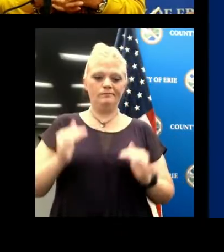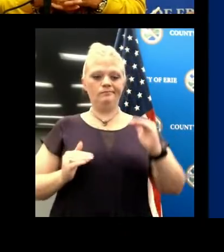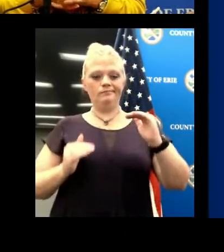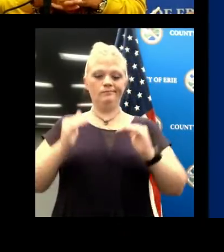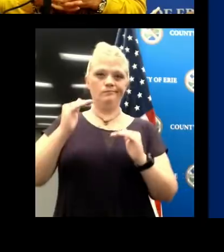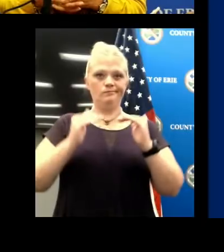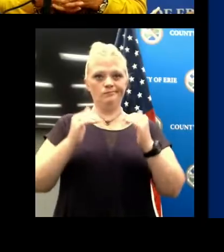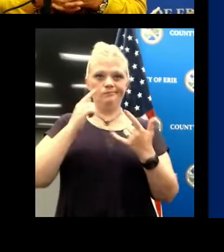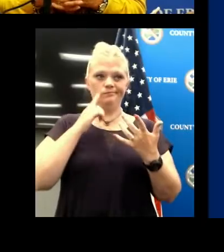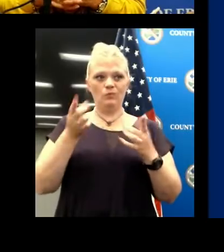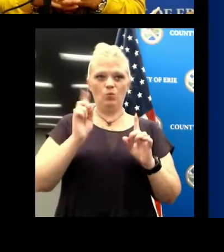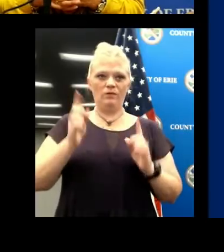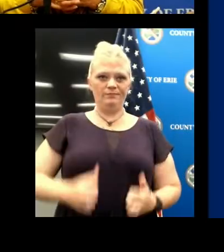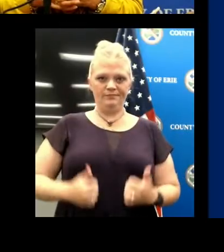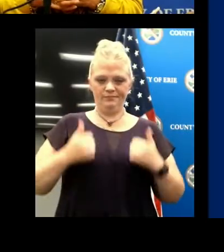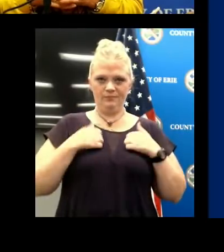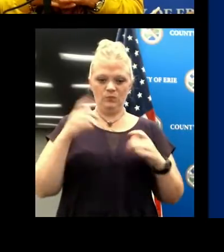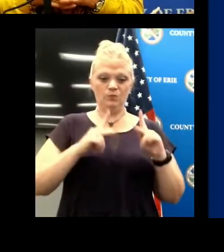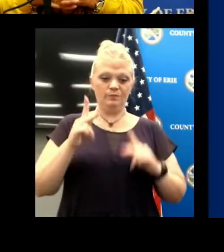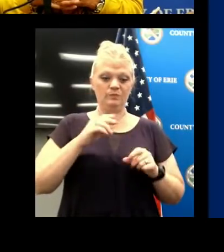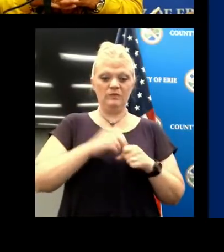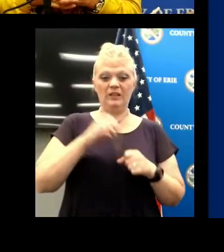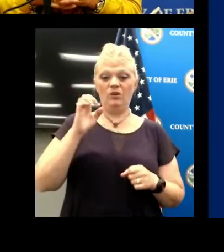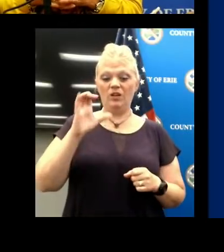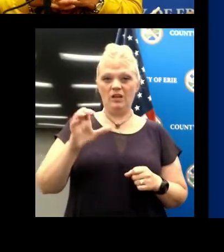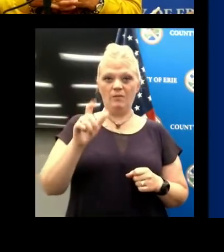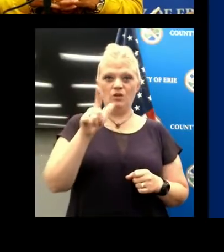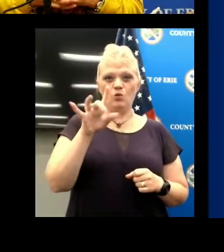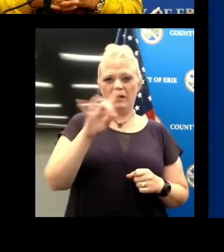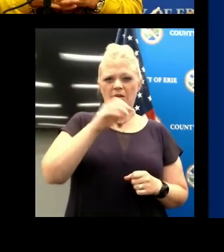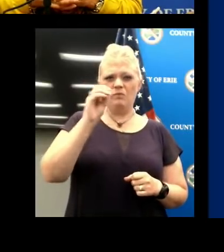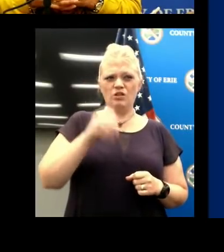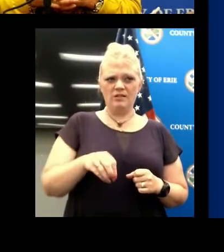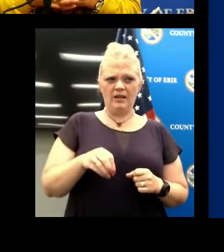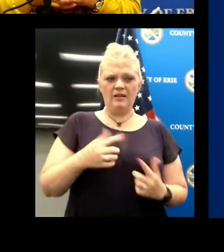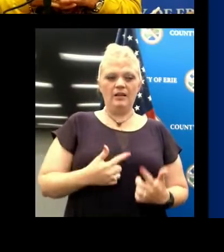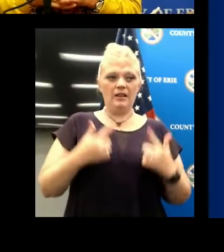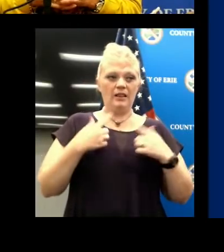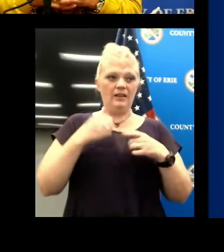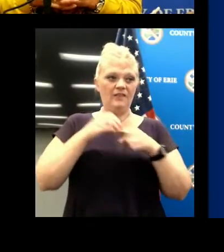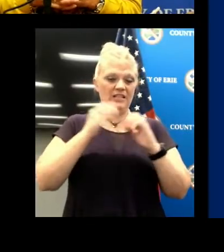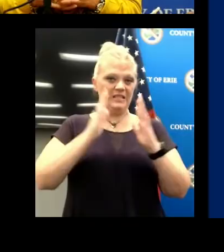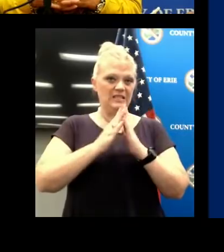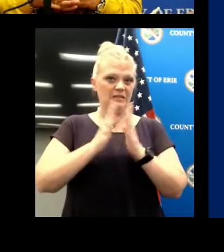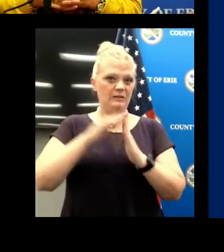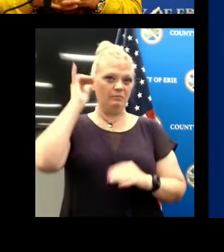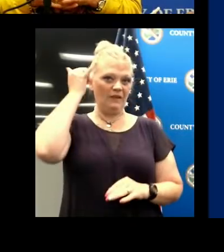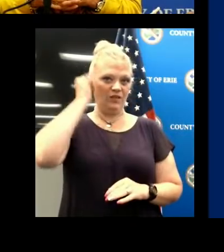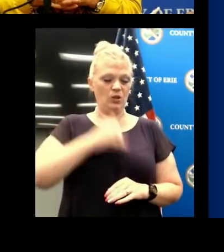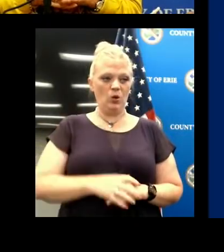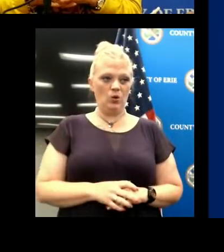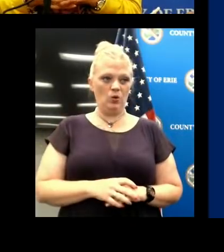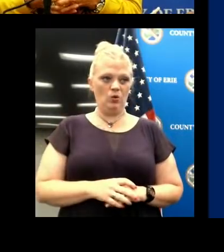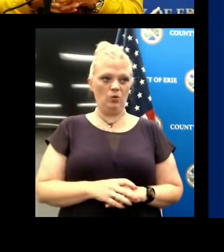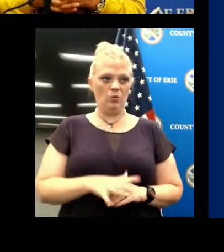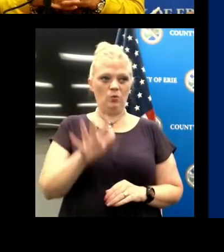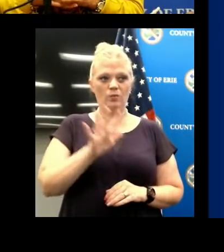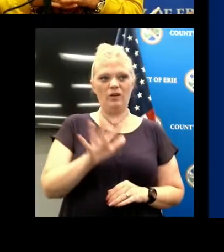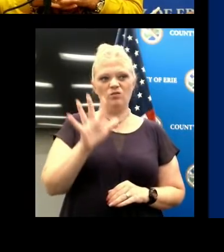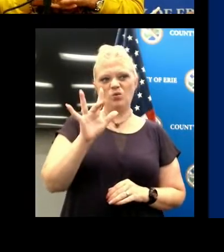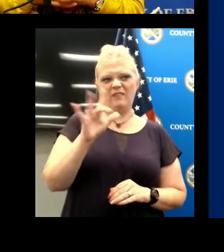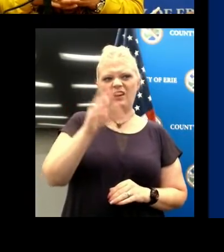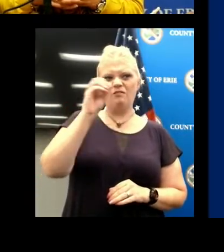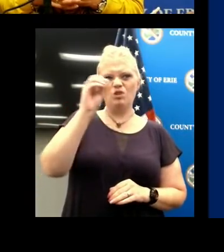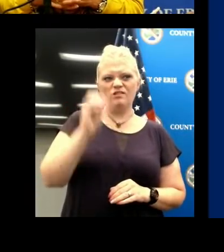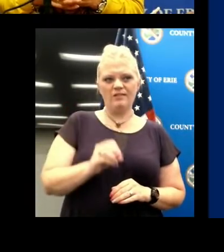know that among people that live in Erie County, about 28% live in the city of Buffalo. And we have about